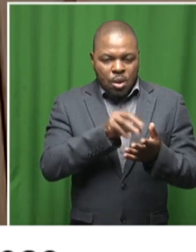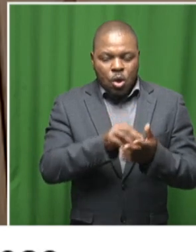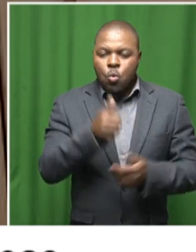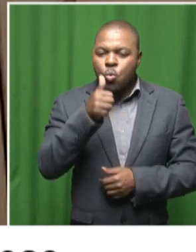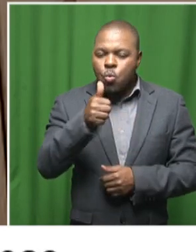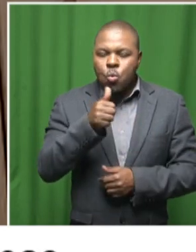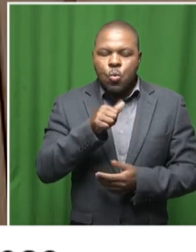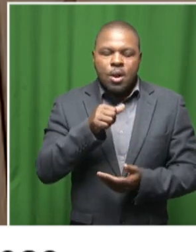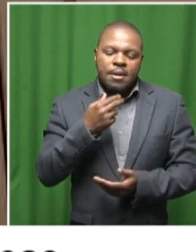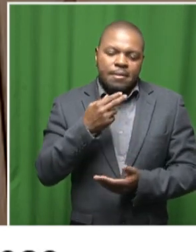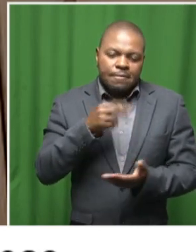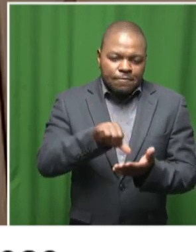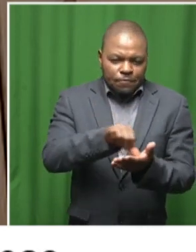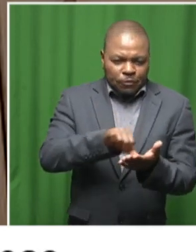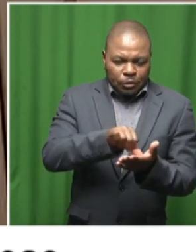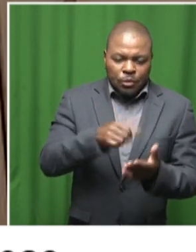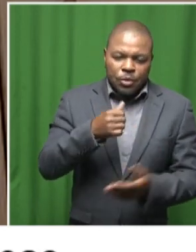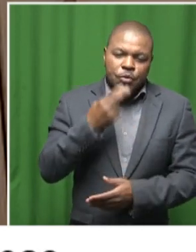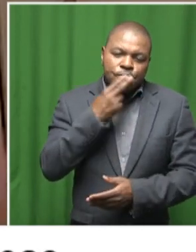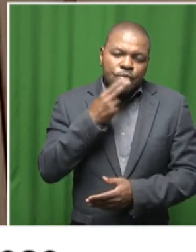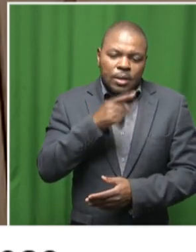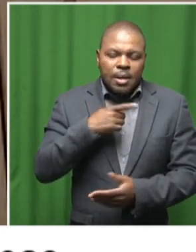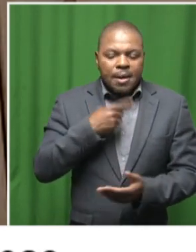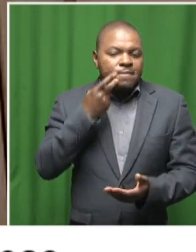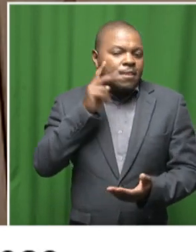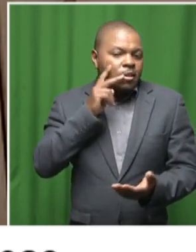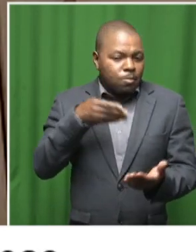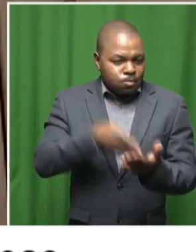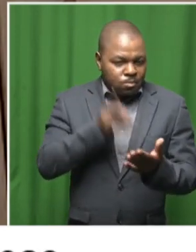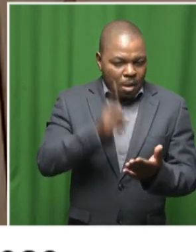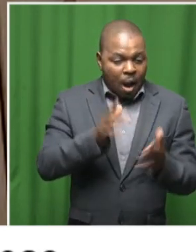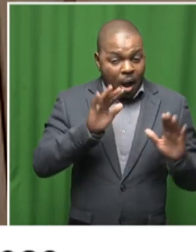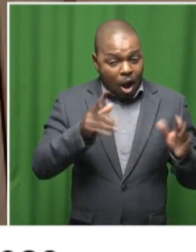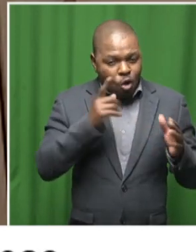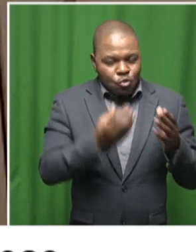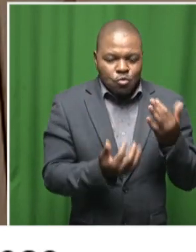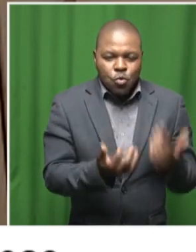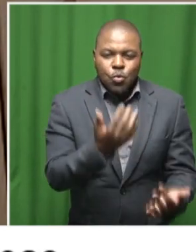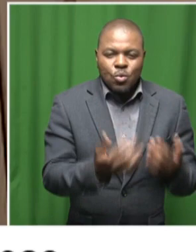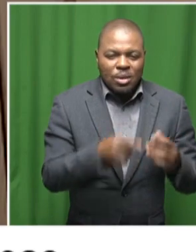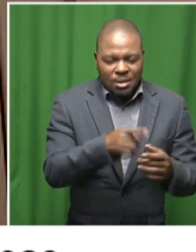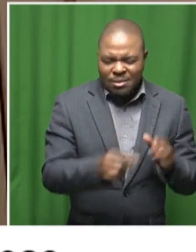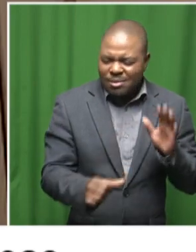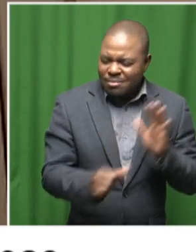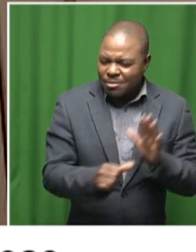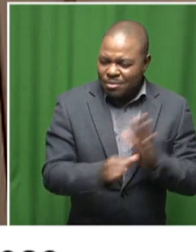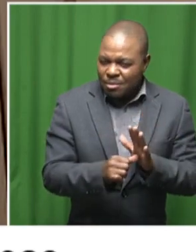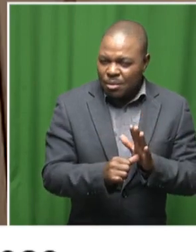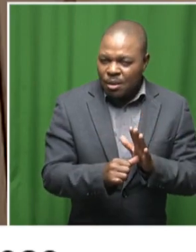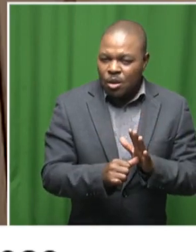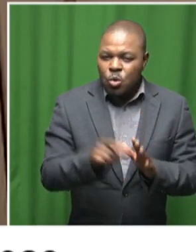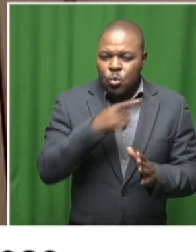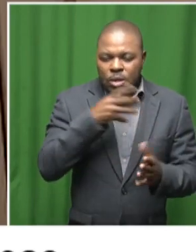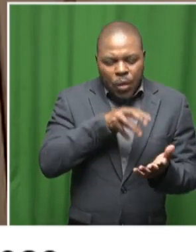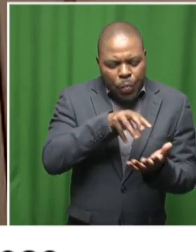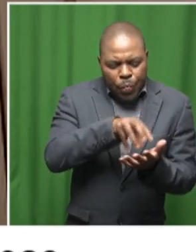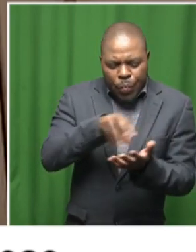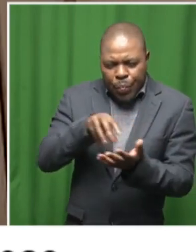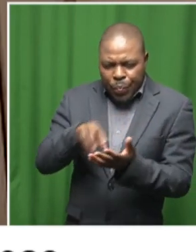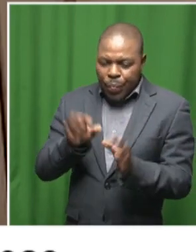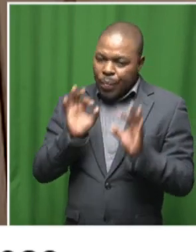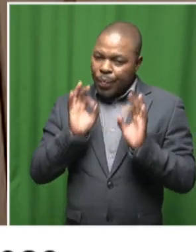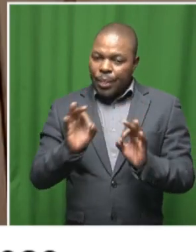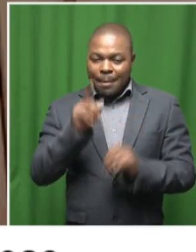fats. Make sure you've got the vegetables on your plate and how you prepare them, and stick to the correct portion sizes.